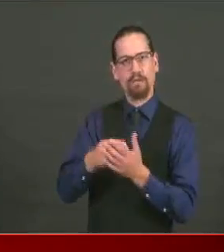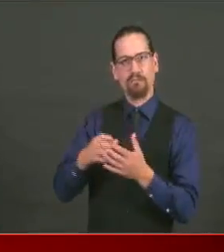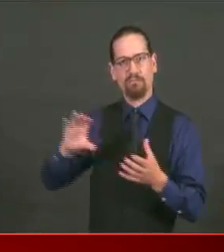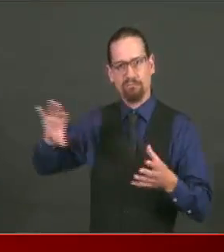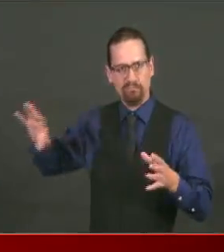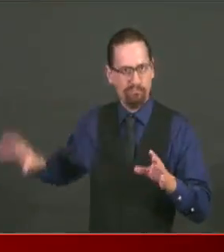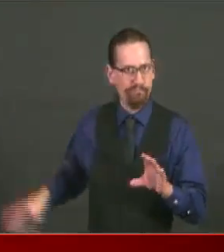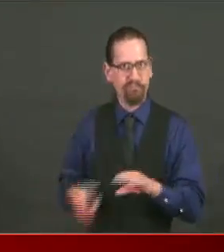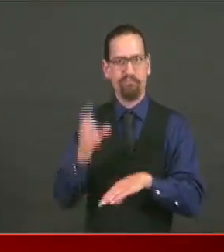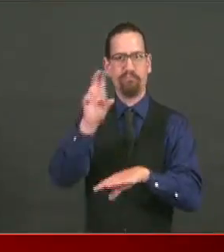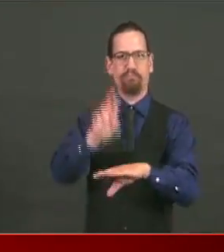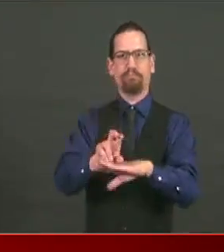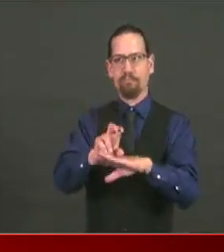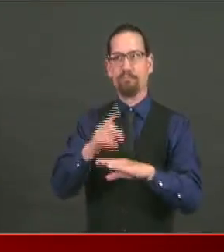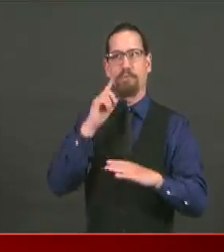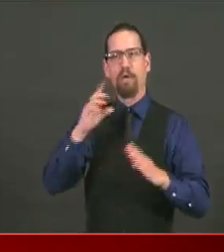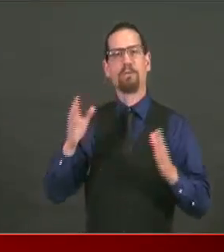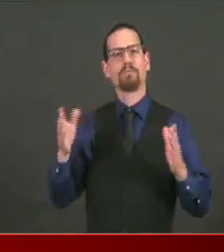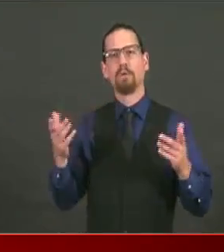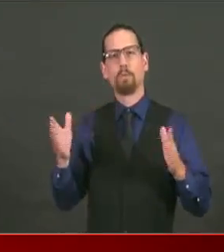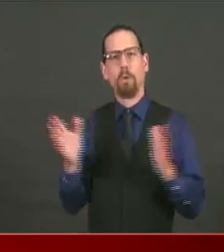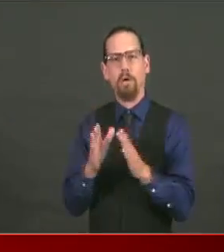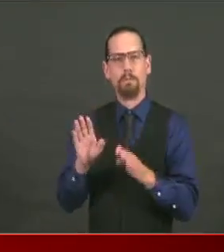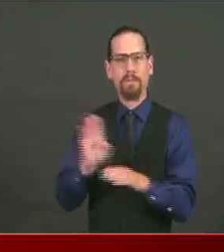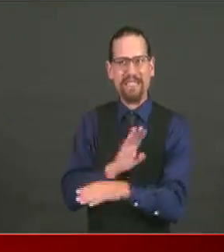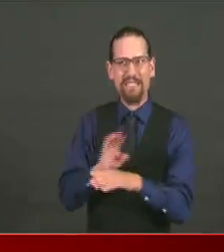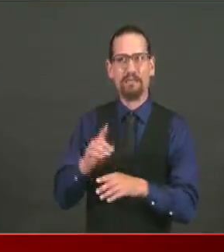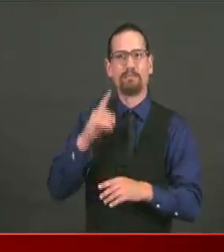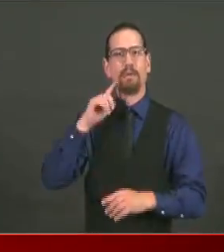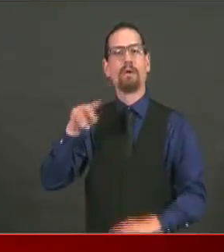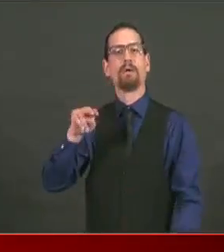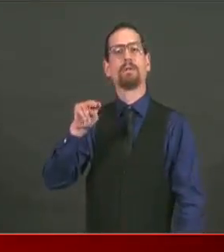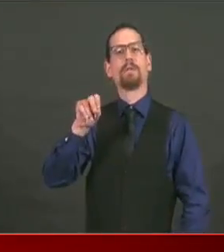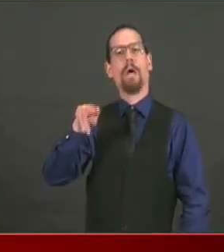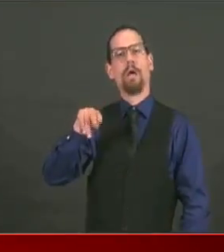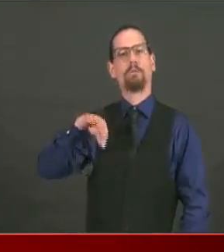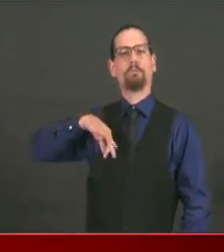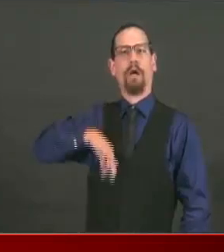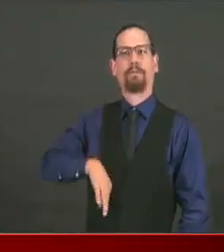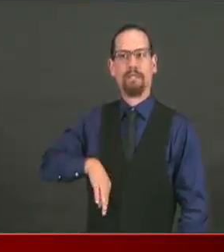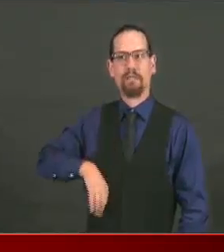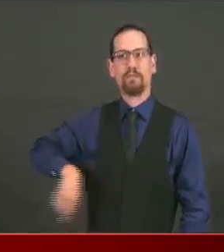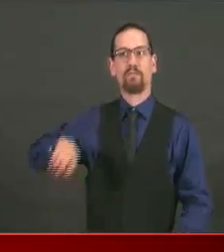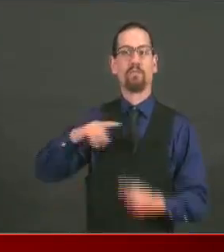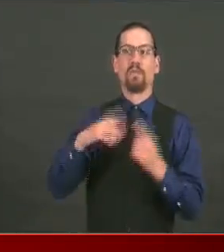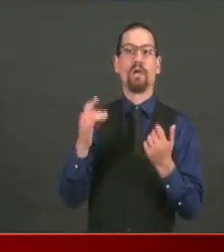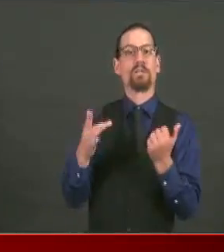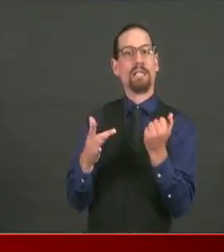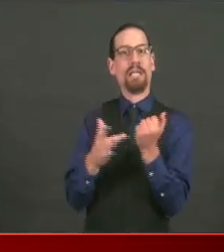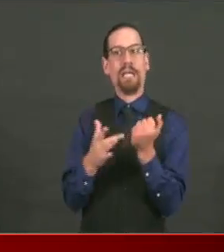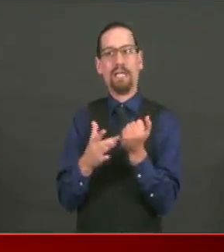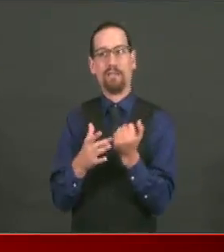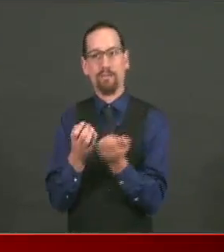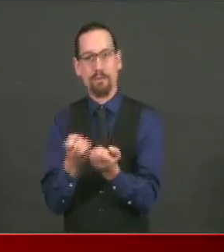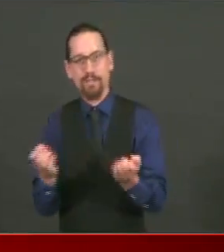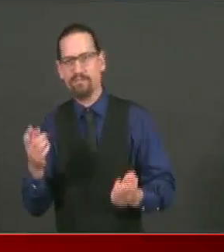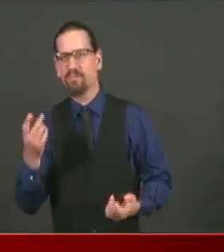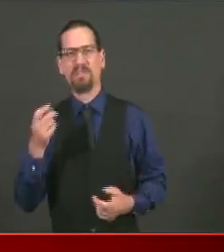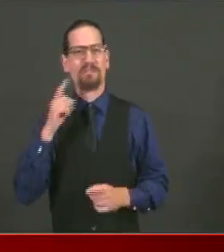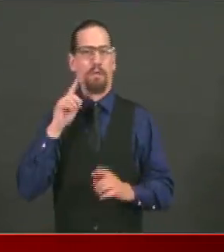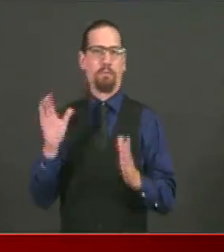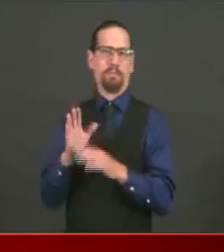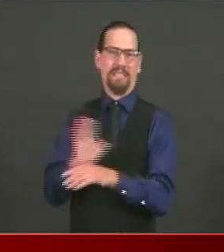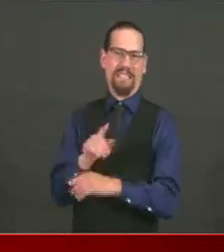support services, and that would include nonprofit grants, technical assistance to businesses, and